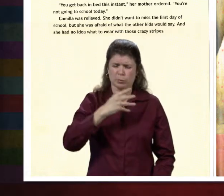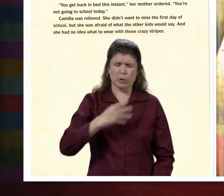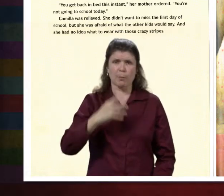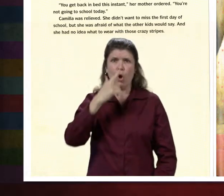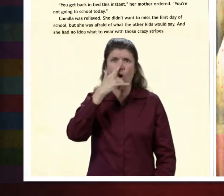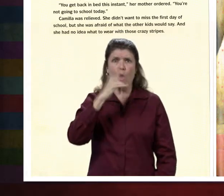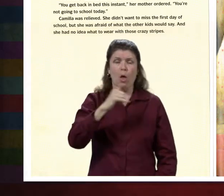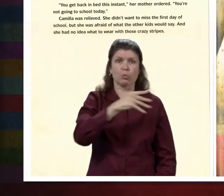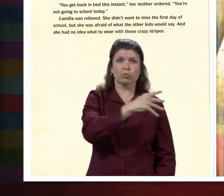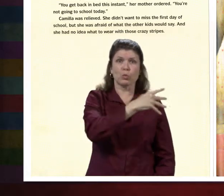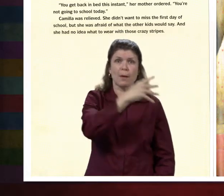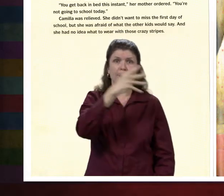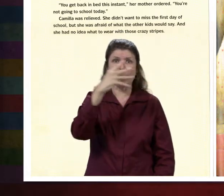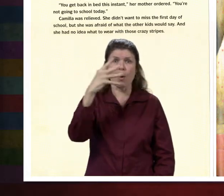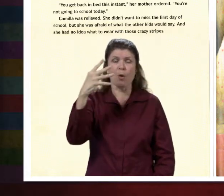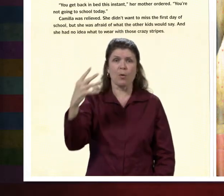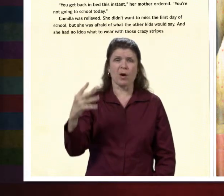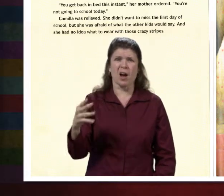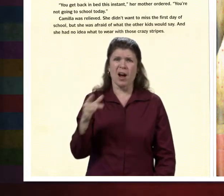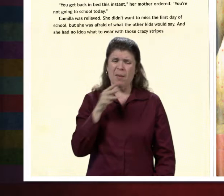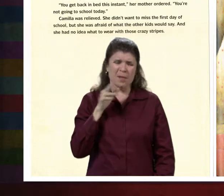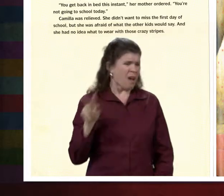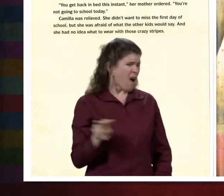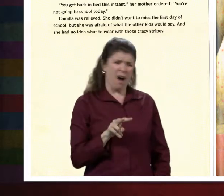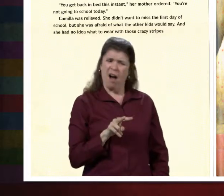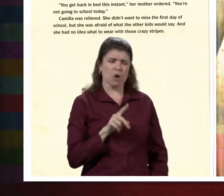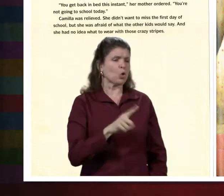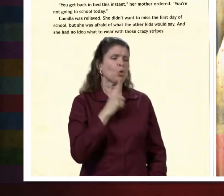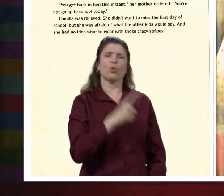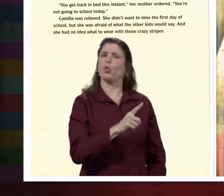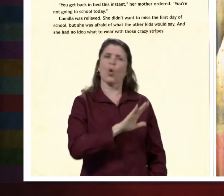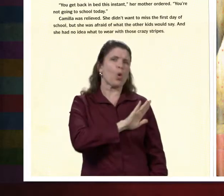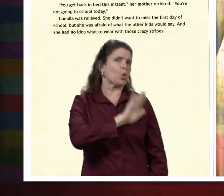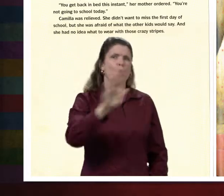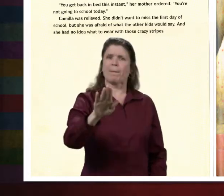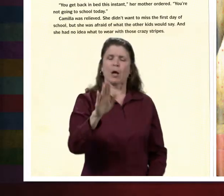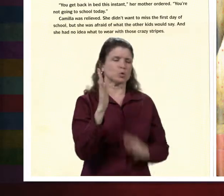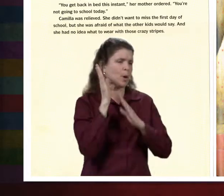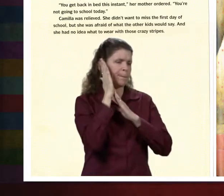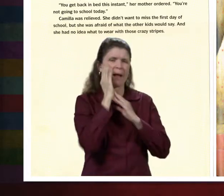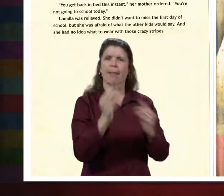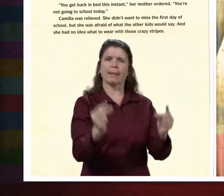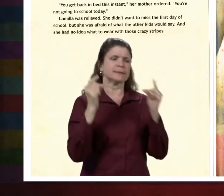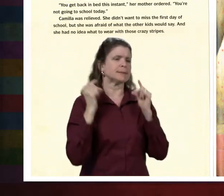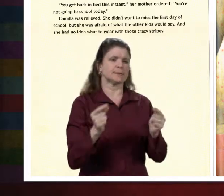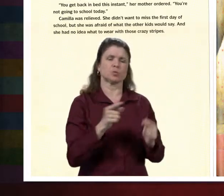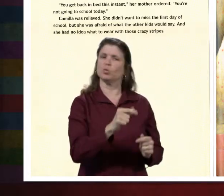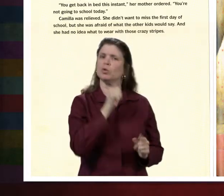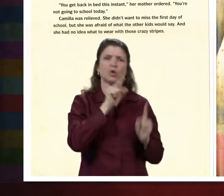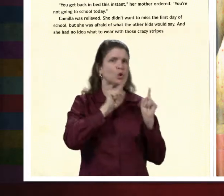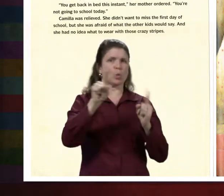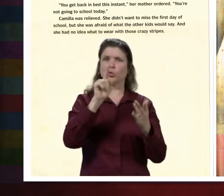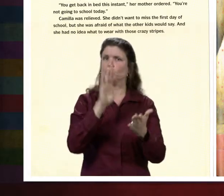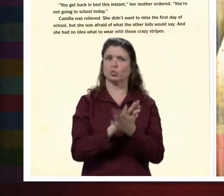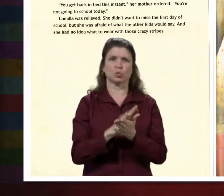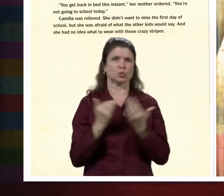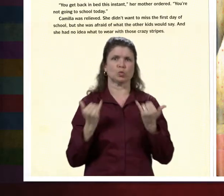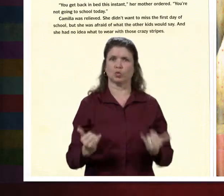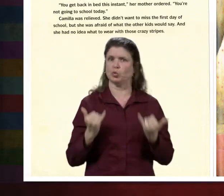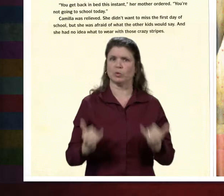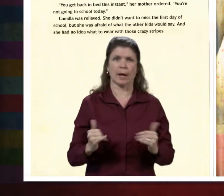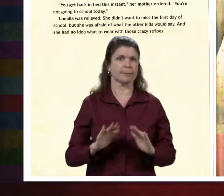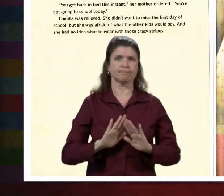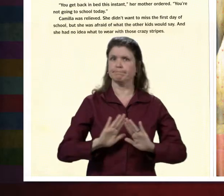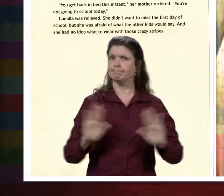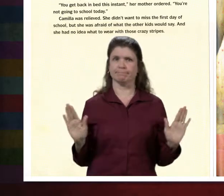feel all right?" she asked. "I feel fine," Camilla answered, "but just look at me." "You get back in bed